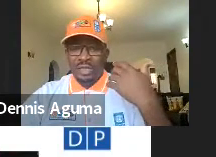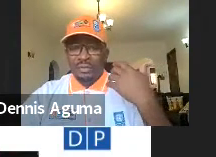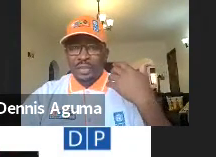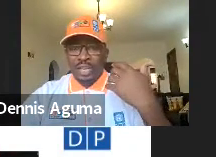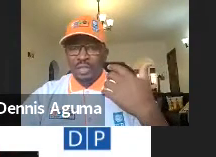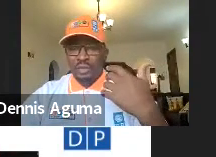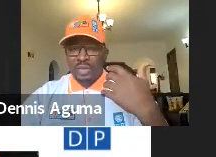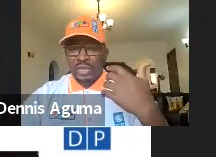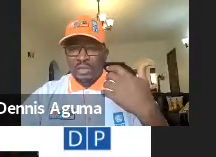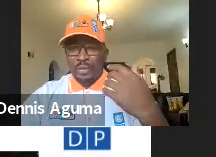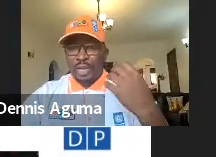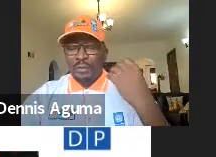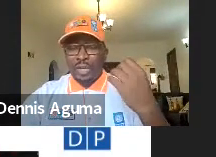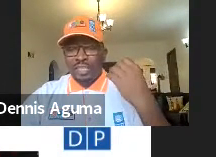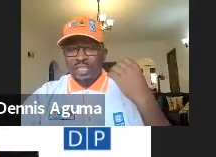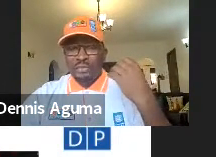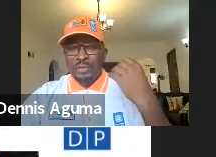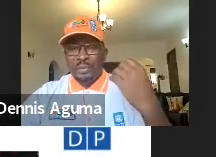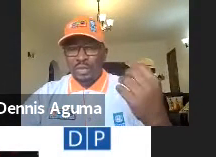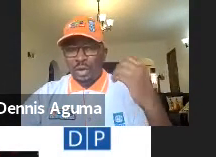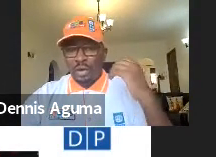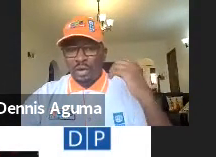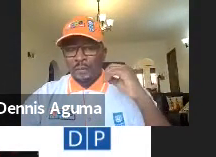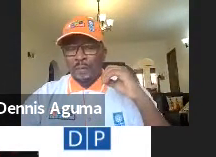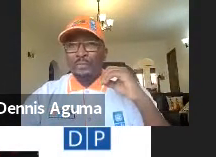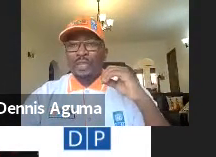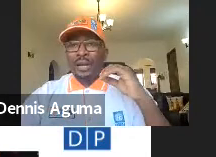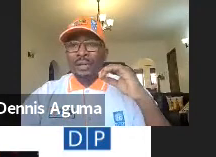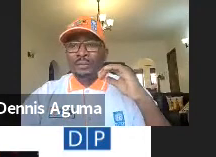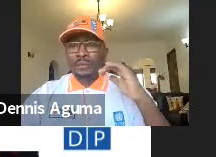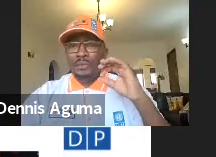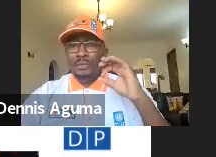think for the government of Uganda, focus needs to be put on